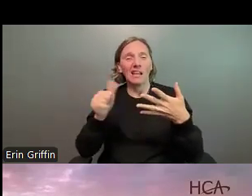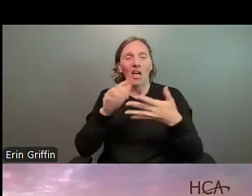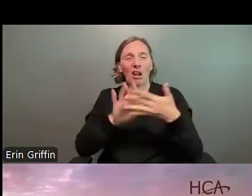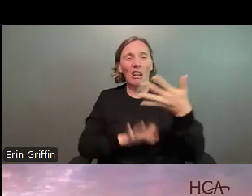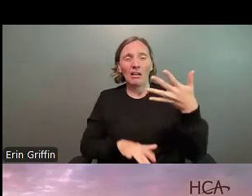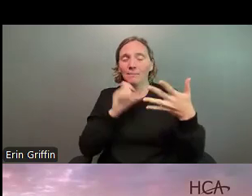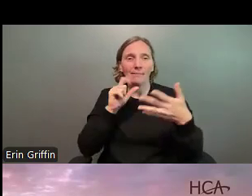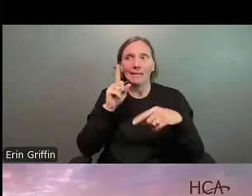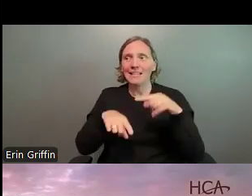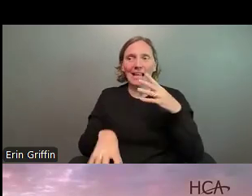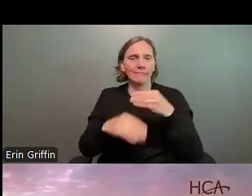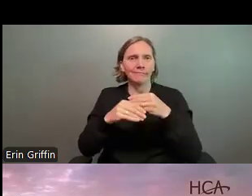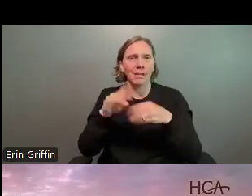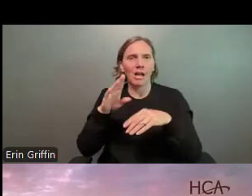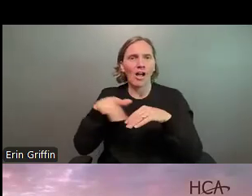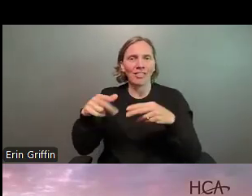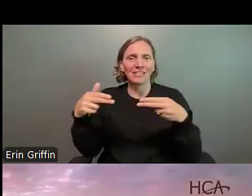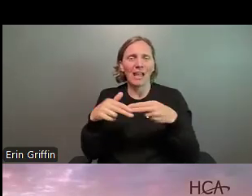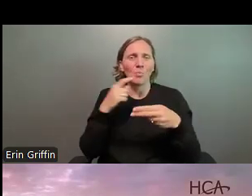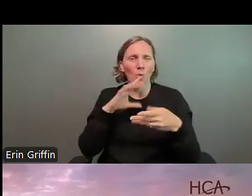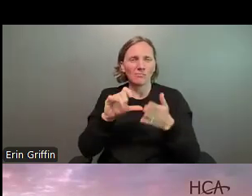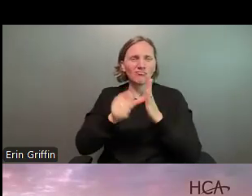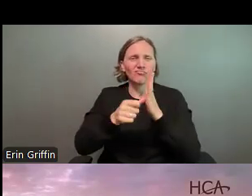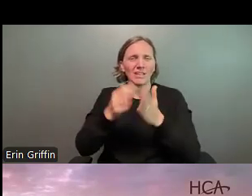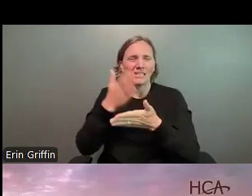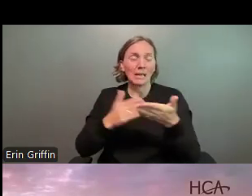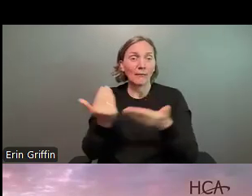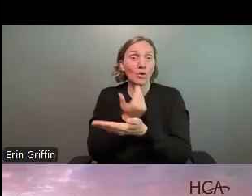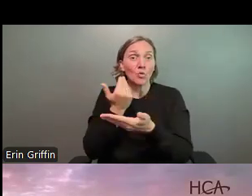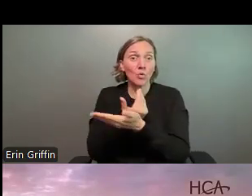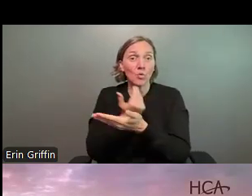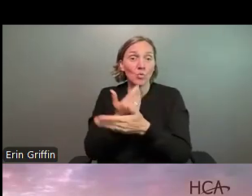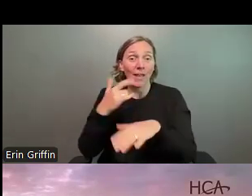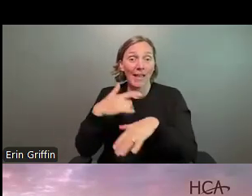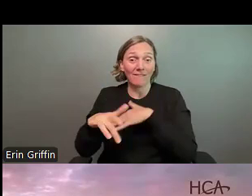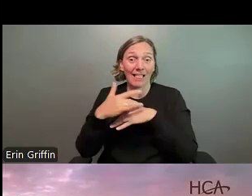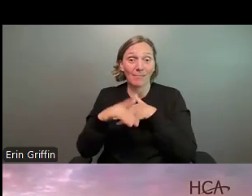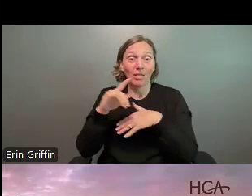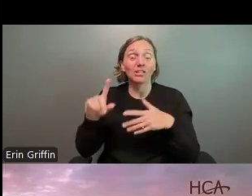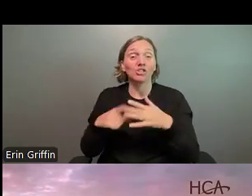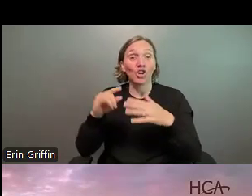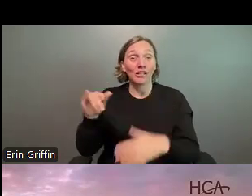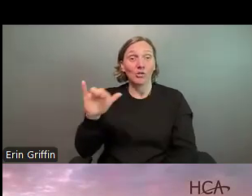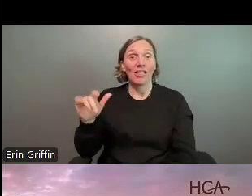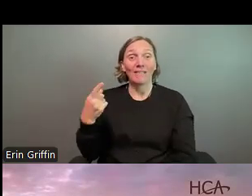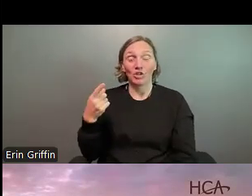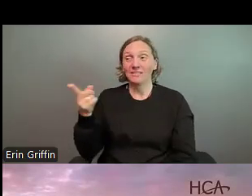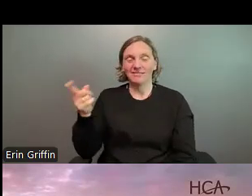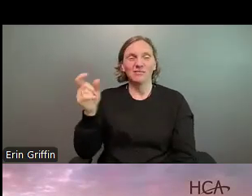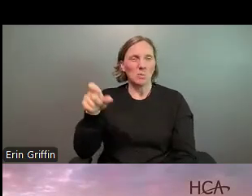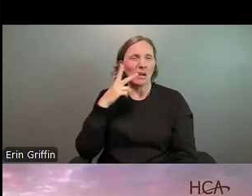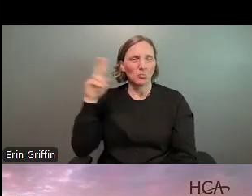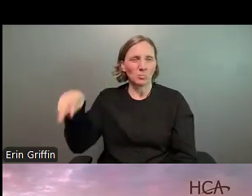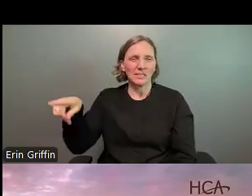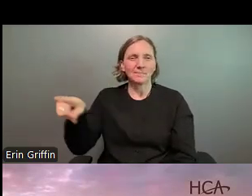them all on the slide, so wanted to highlight the ones that are newly available beginning 7/1. When